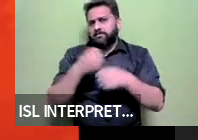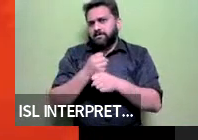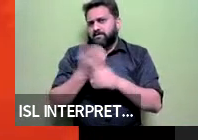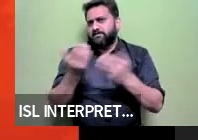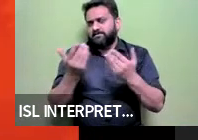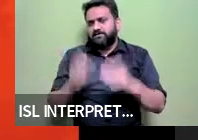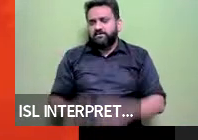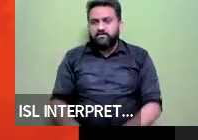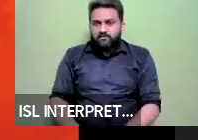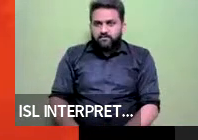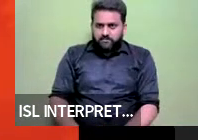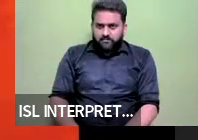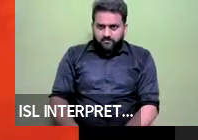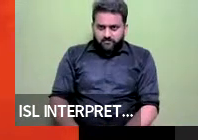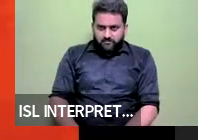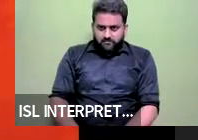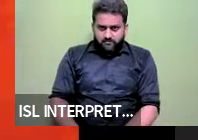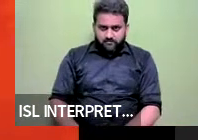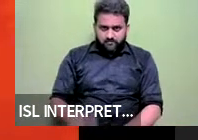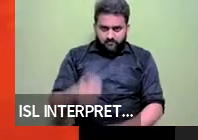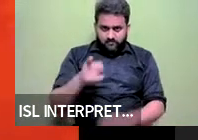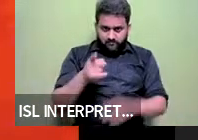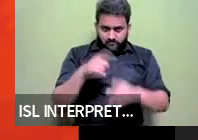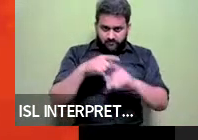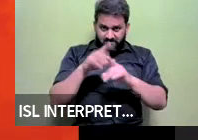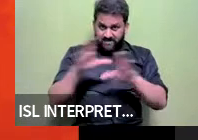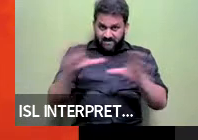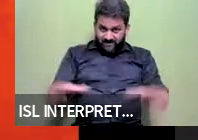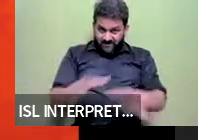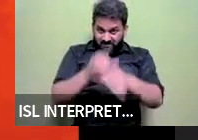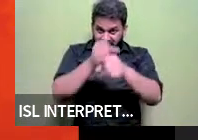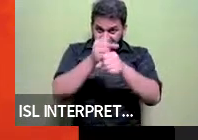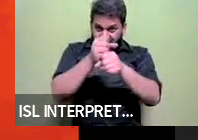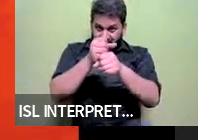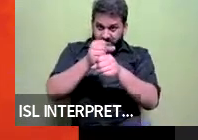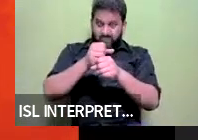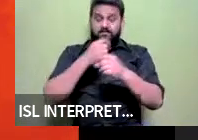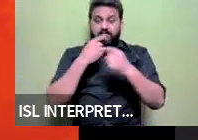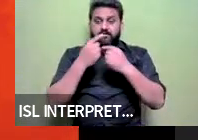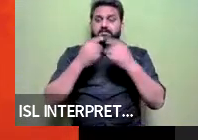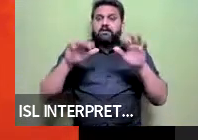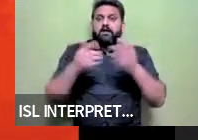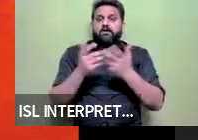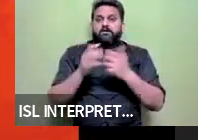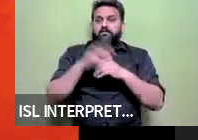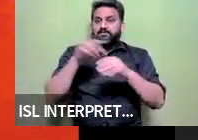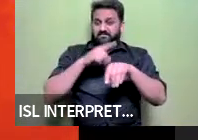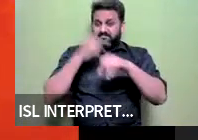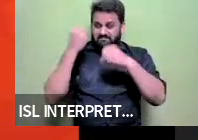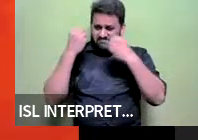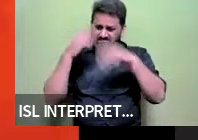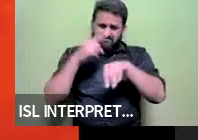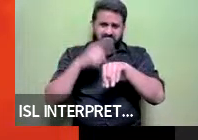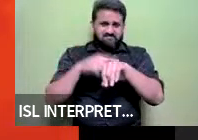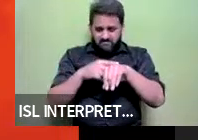that. When you reach to the conclusion of the case, most of the time, when there is not